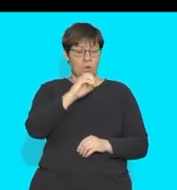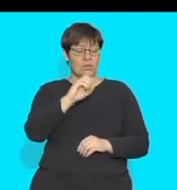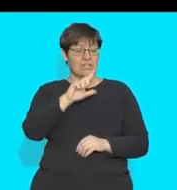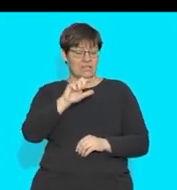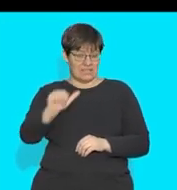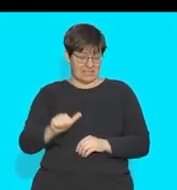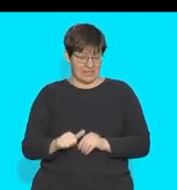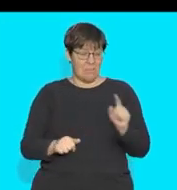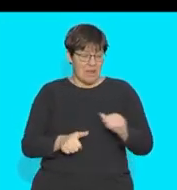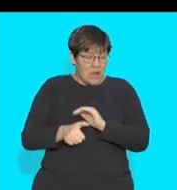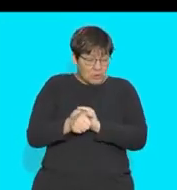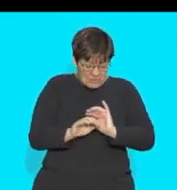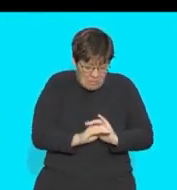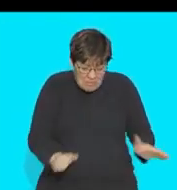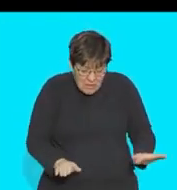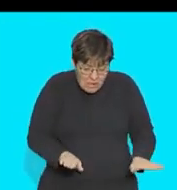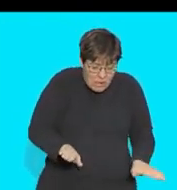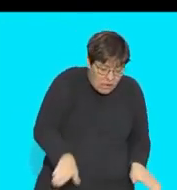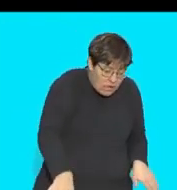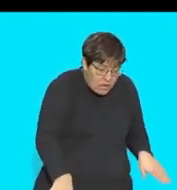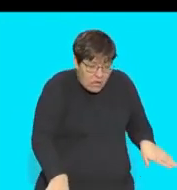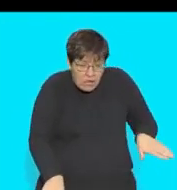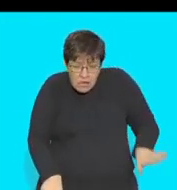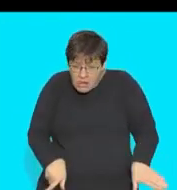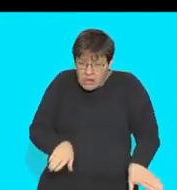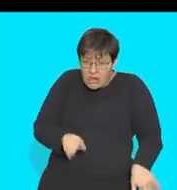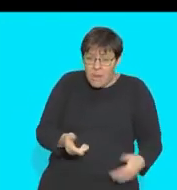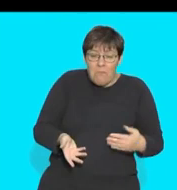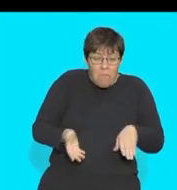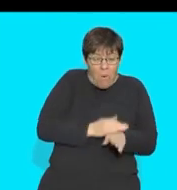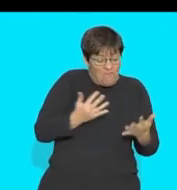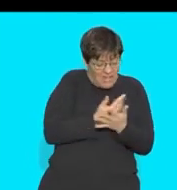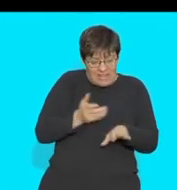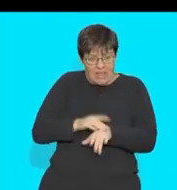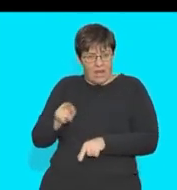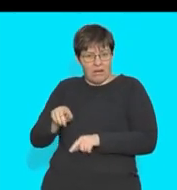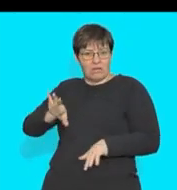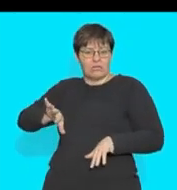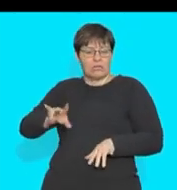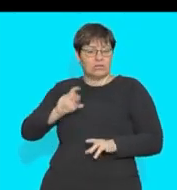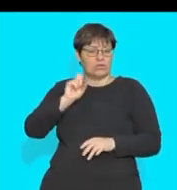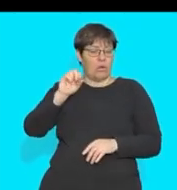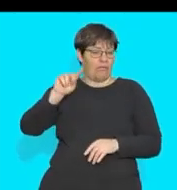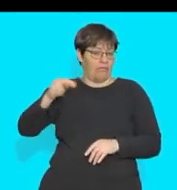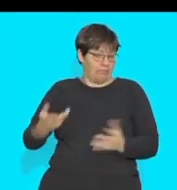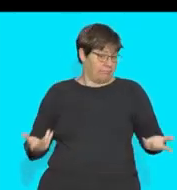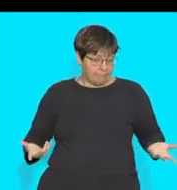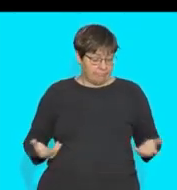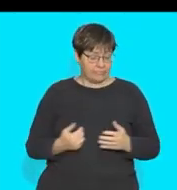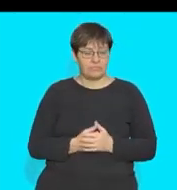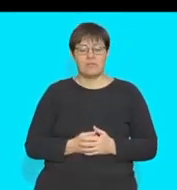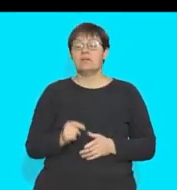so it's actually faster than a sloth, okay? So that's the information we're given. The first thing they